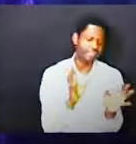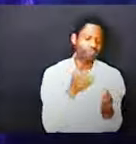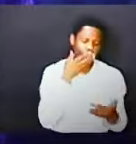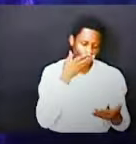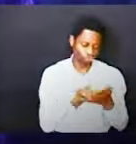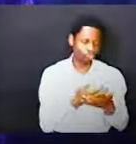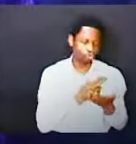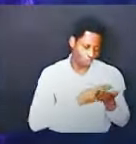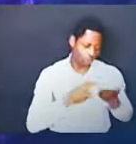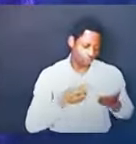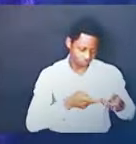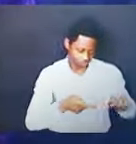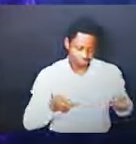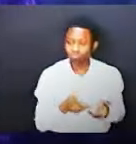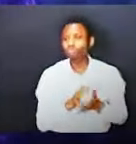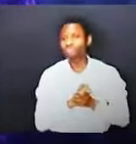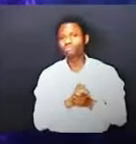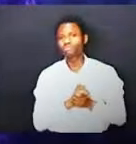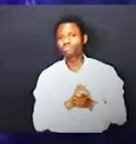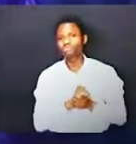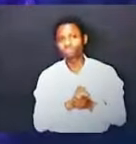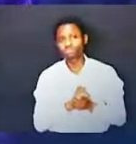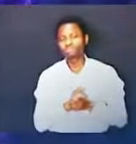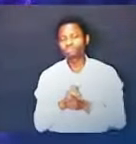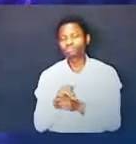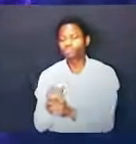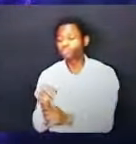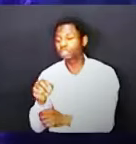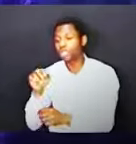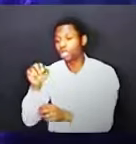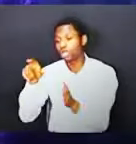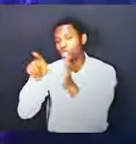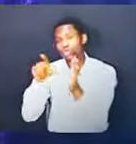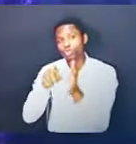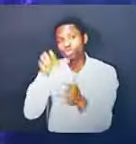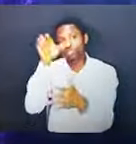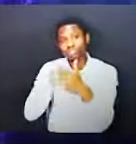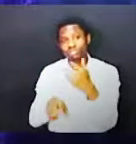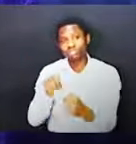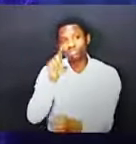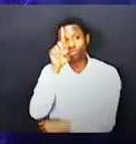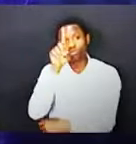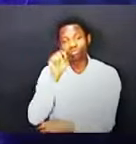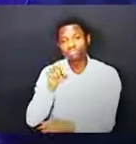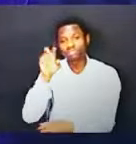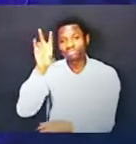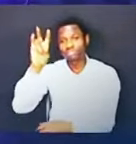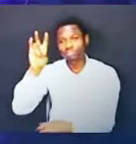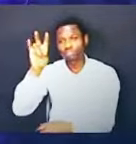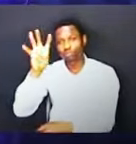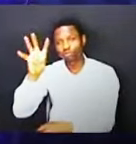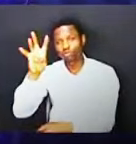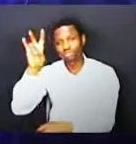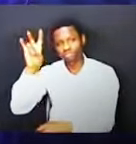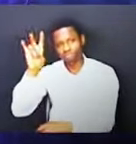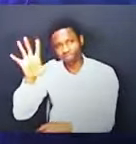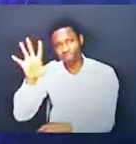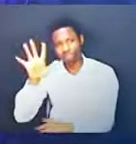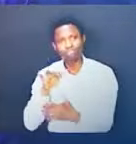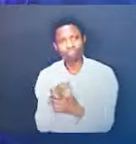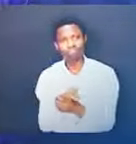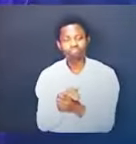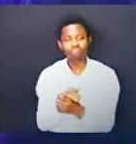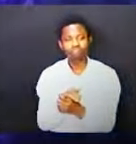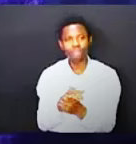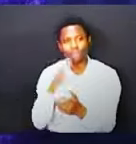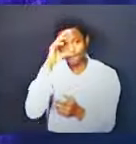1:74-75. Now, this is Zachariah's prophecy concerning Jesus Christ. Now, where is Zachariah? And come share a fact, Christo Yesu,